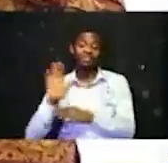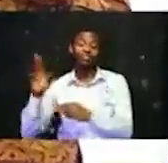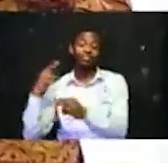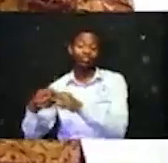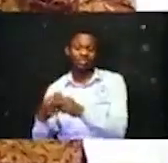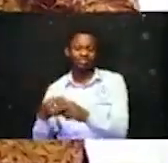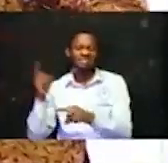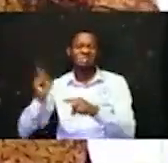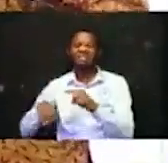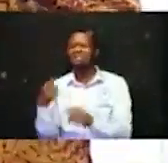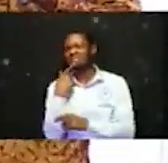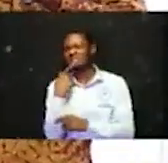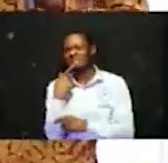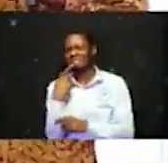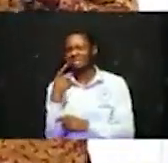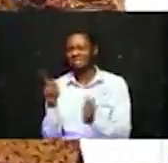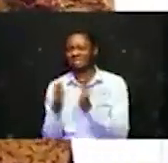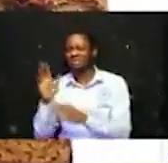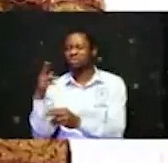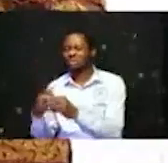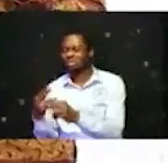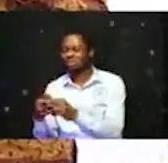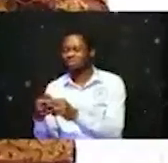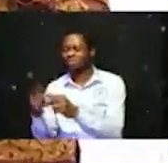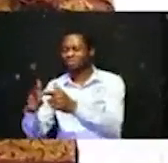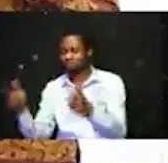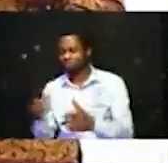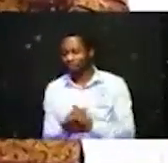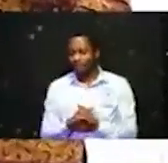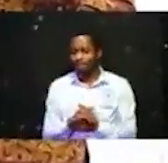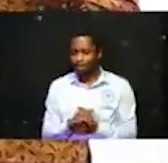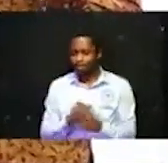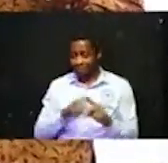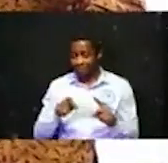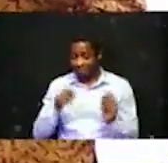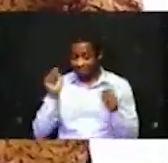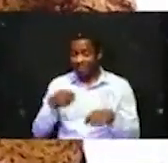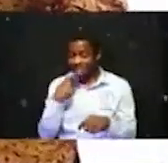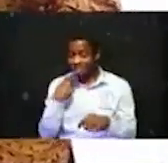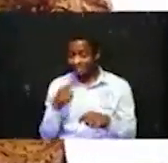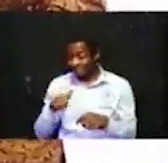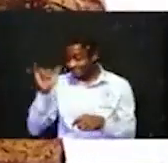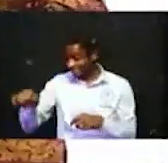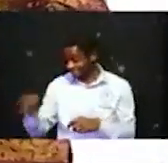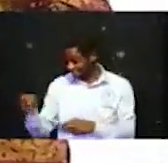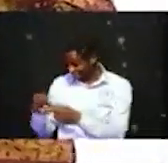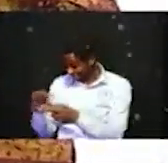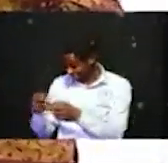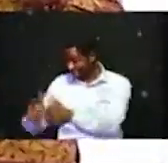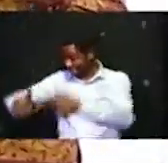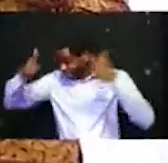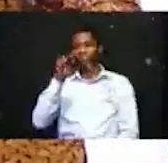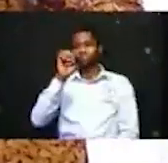good name. You can only say that is a great name. Because it is good becoming